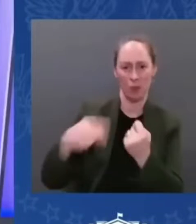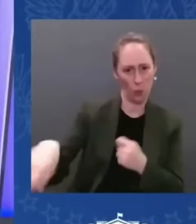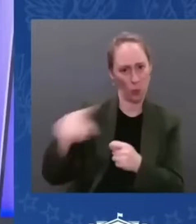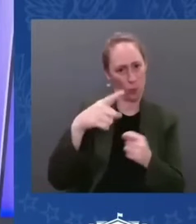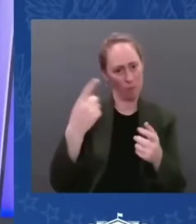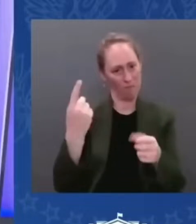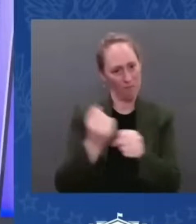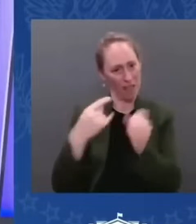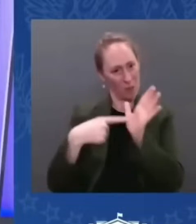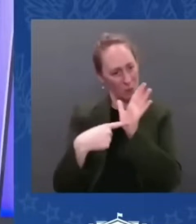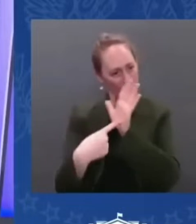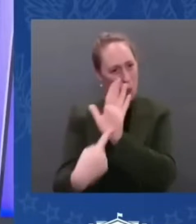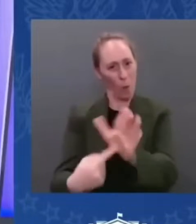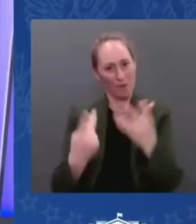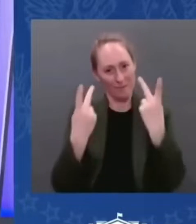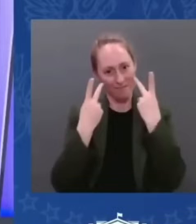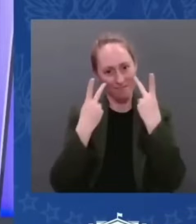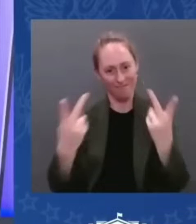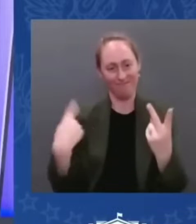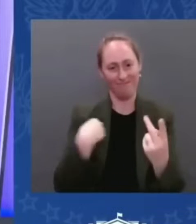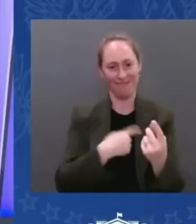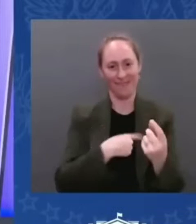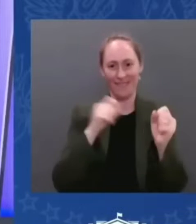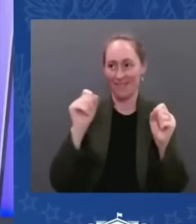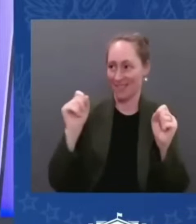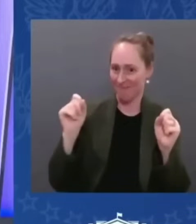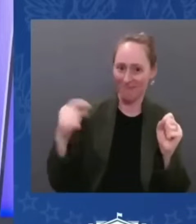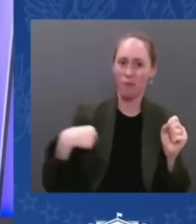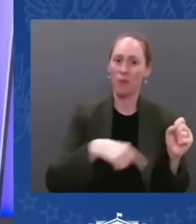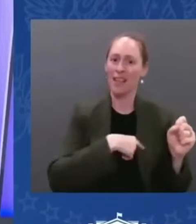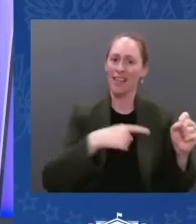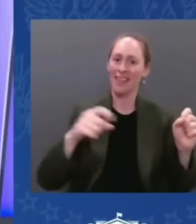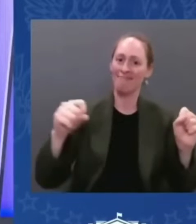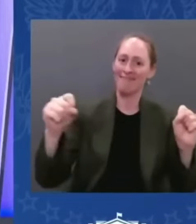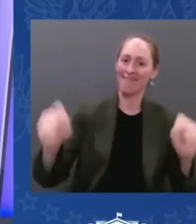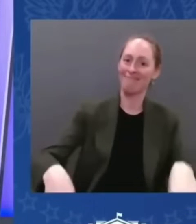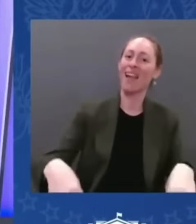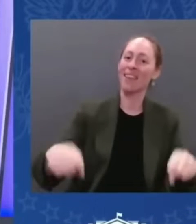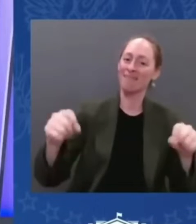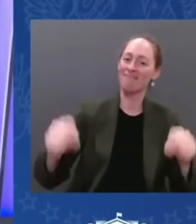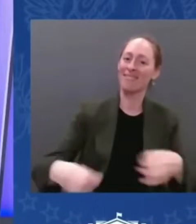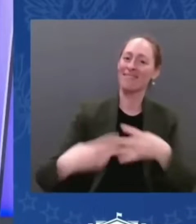And now let's take a look at the very first image from this miraculous telescope.